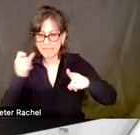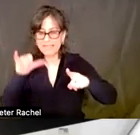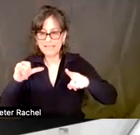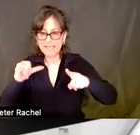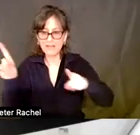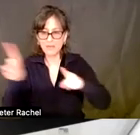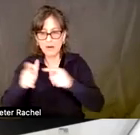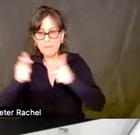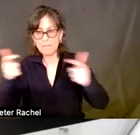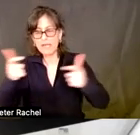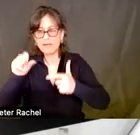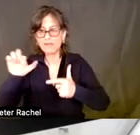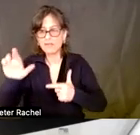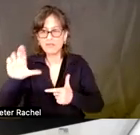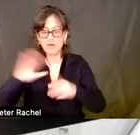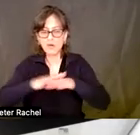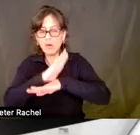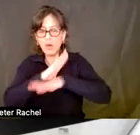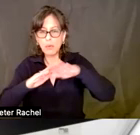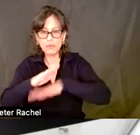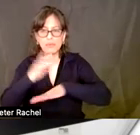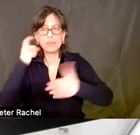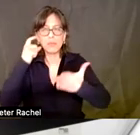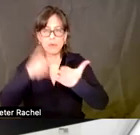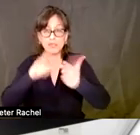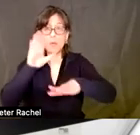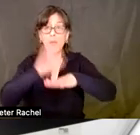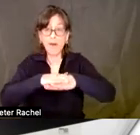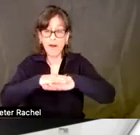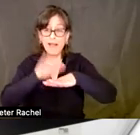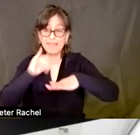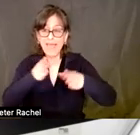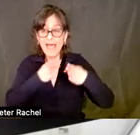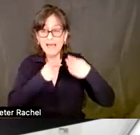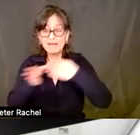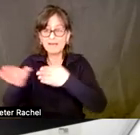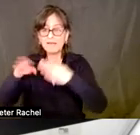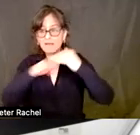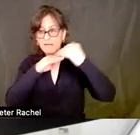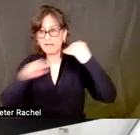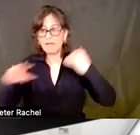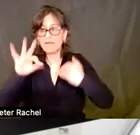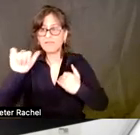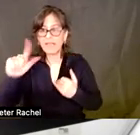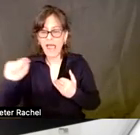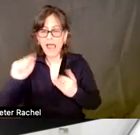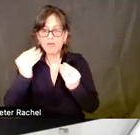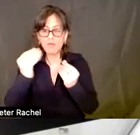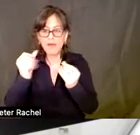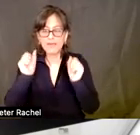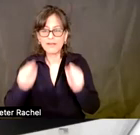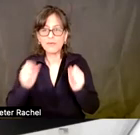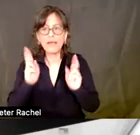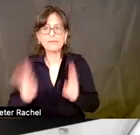Big Sur coast. And as you drive south of that, you're on flat-lying ground and you speed up to 55